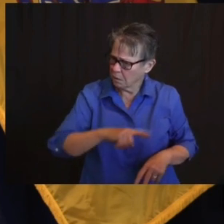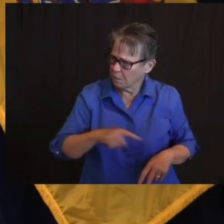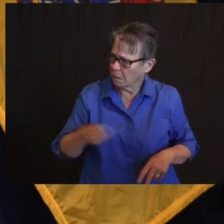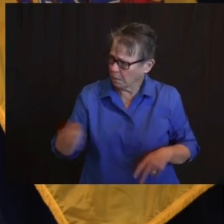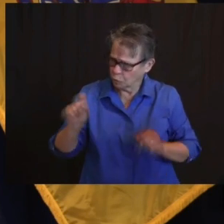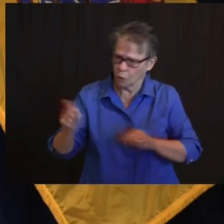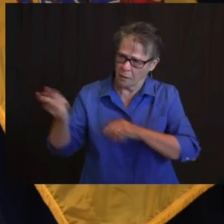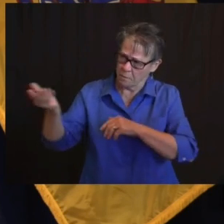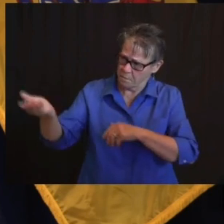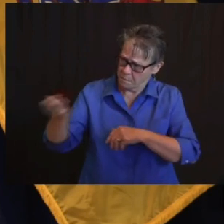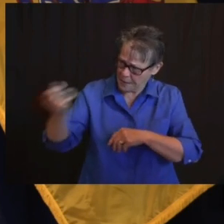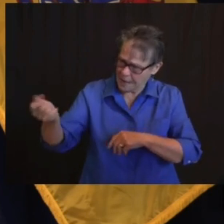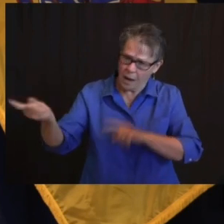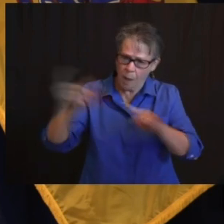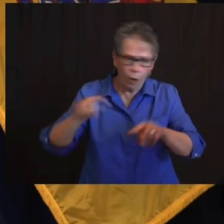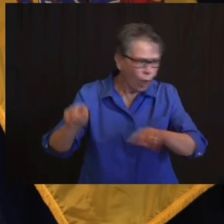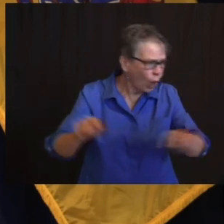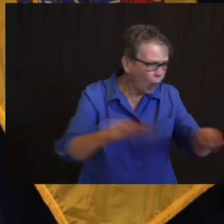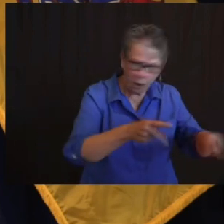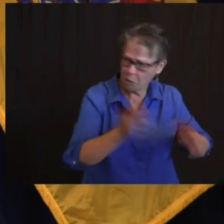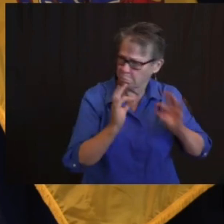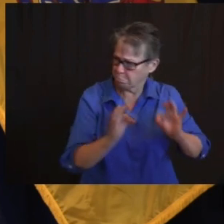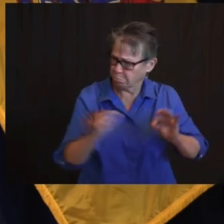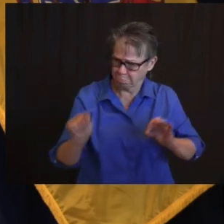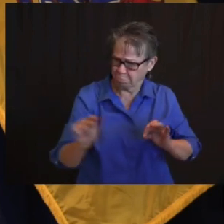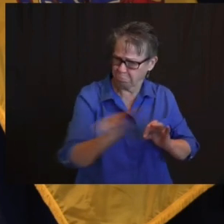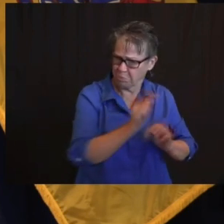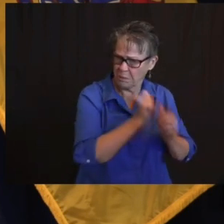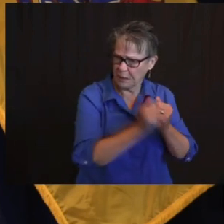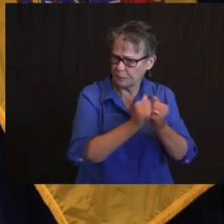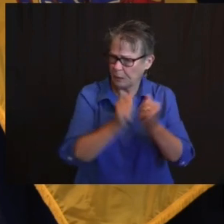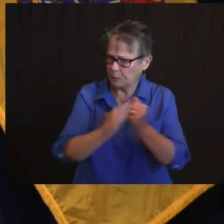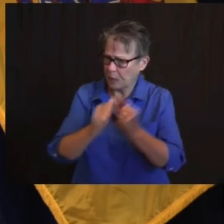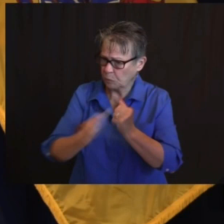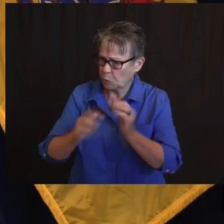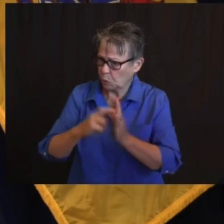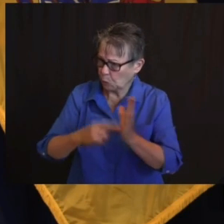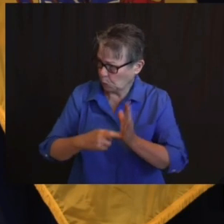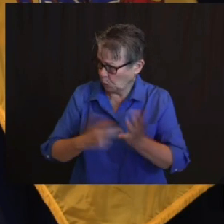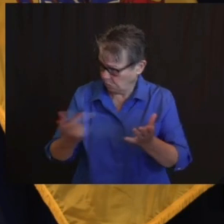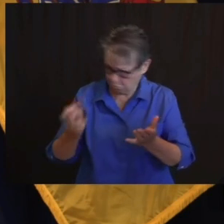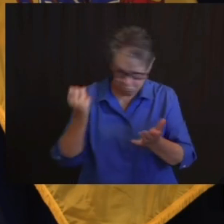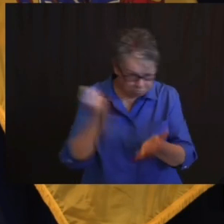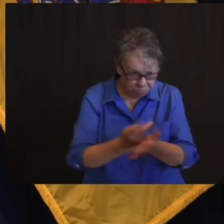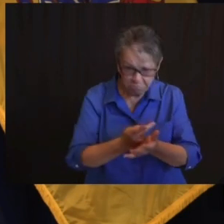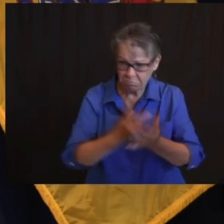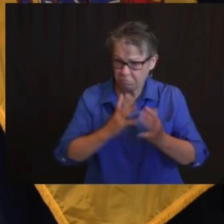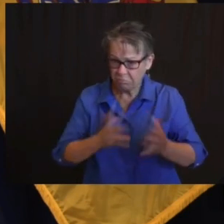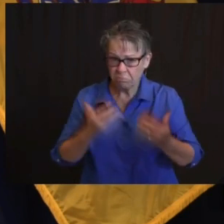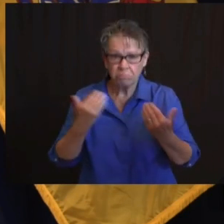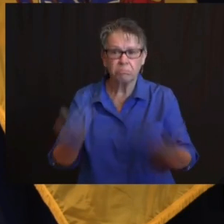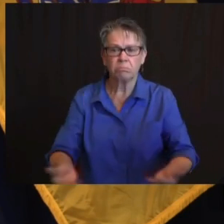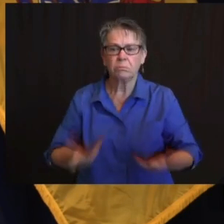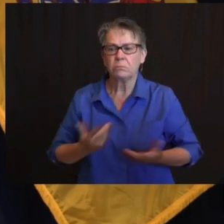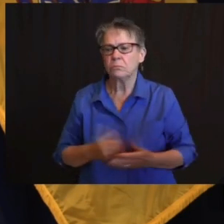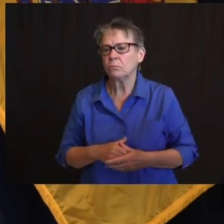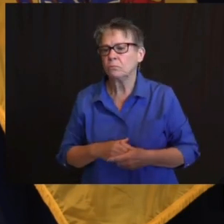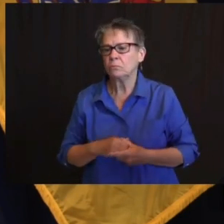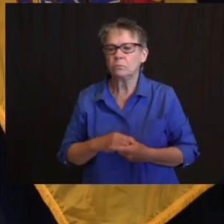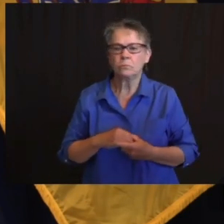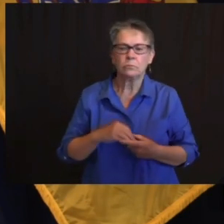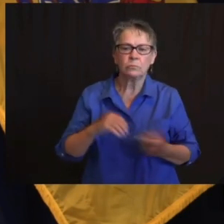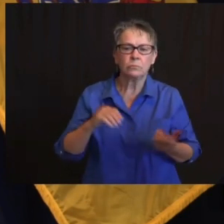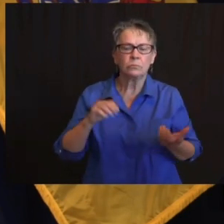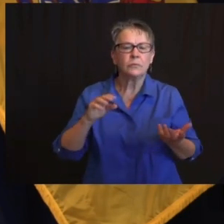hair salon, and when they were asked, you must be swamped with 3 months of you haven't had backlog, is everyone trying to get in and get an